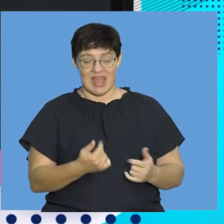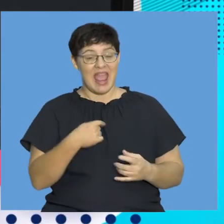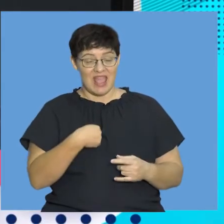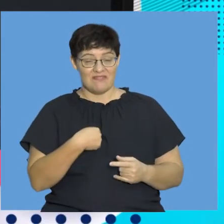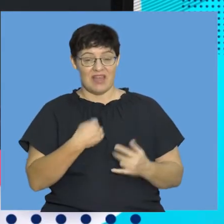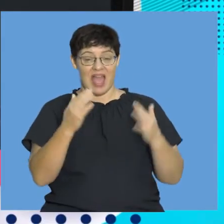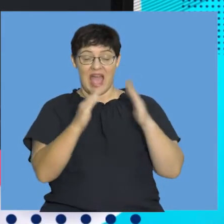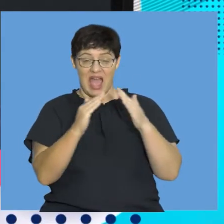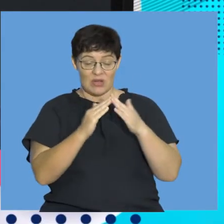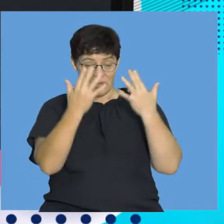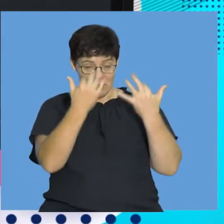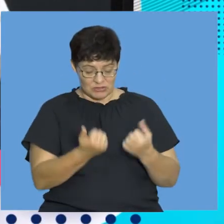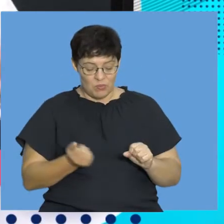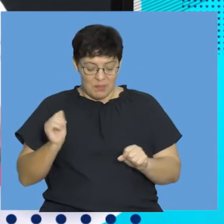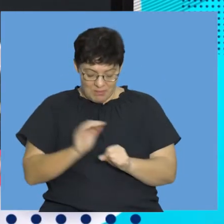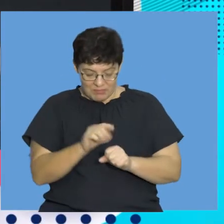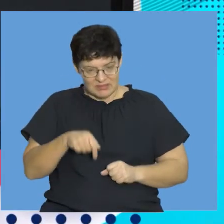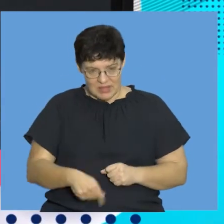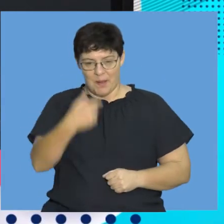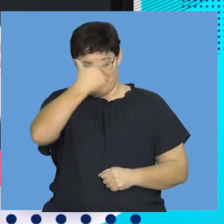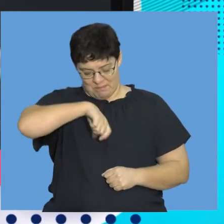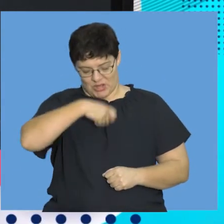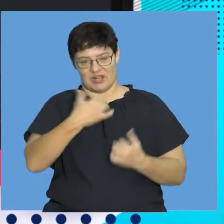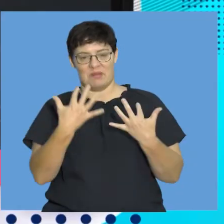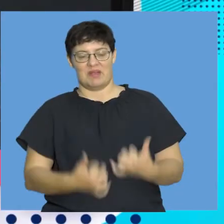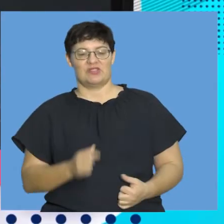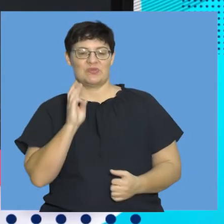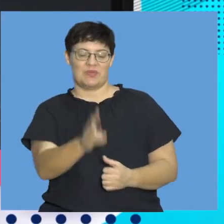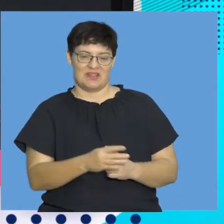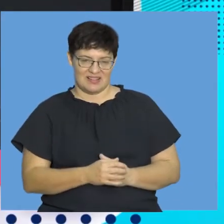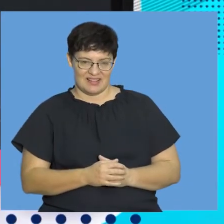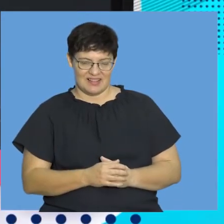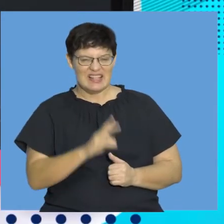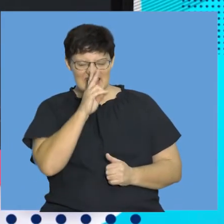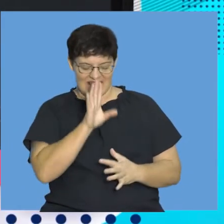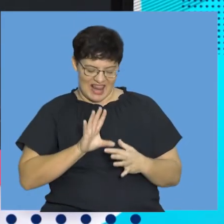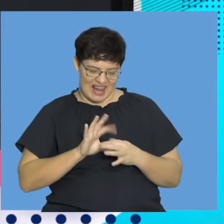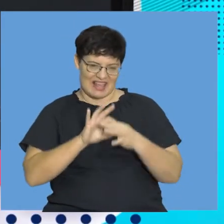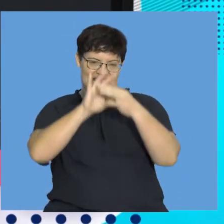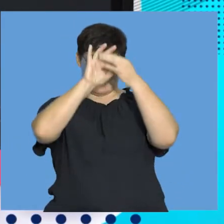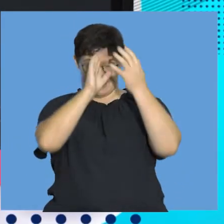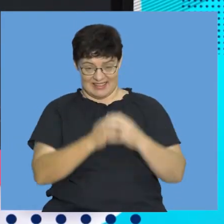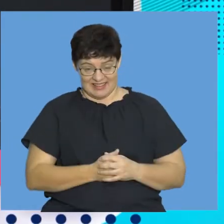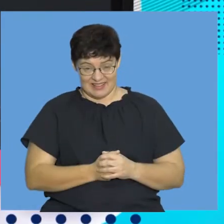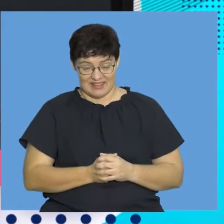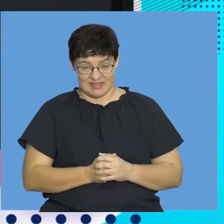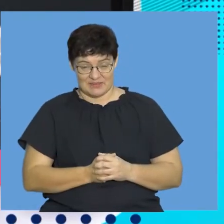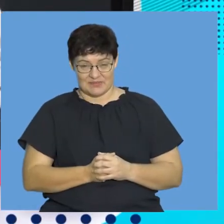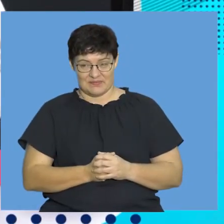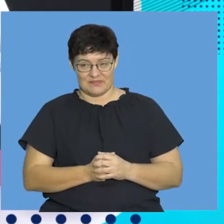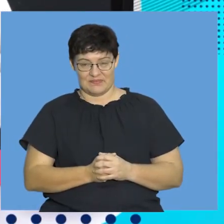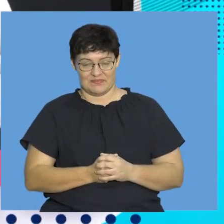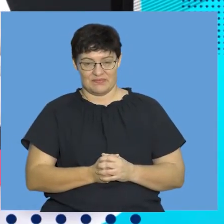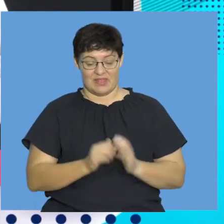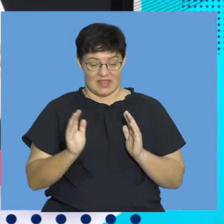budget. And yes, the household budget will impact on your personal budget. So can you see the link